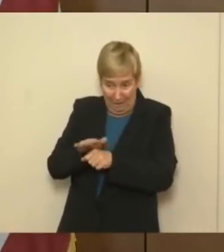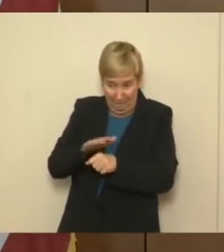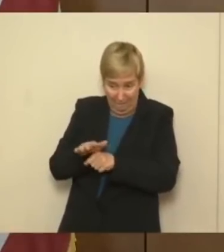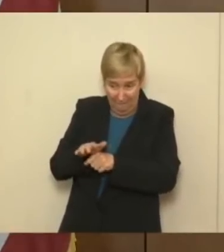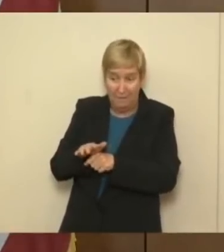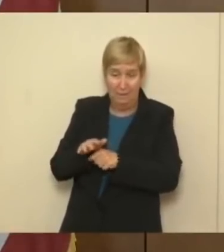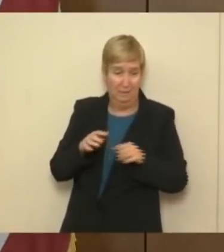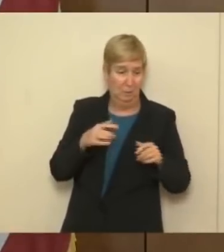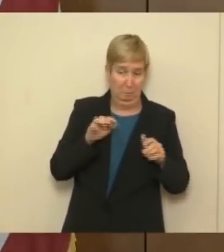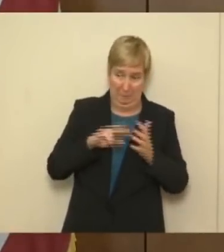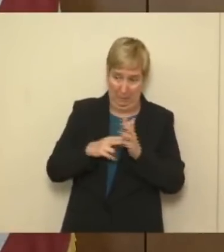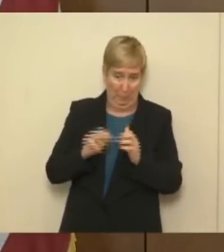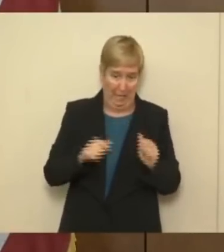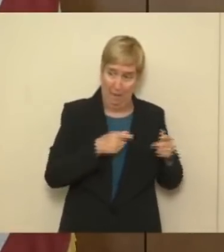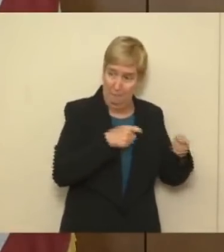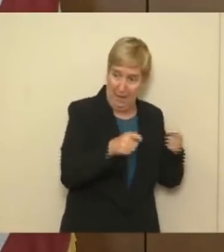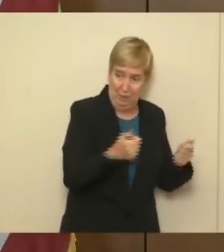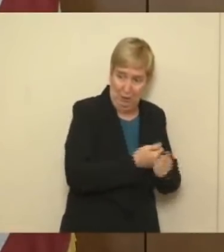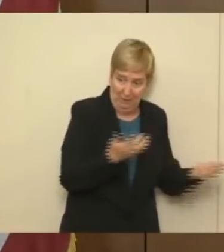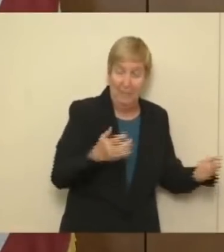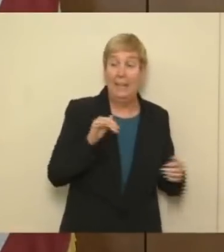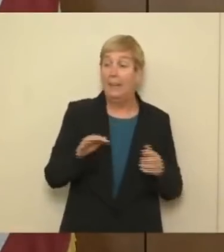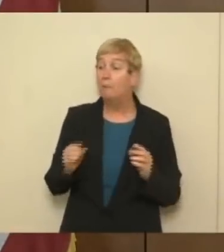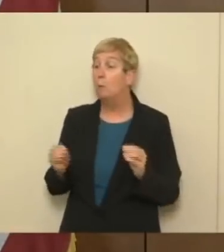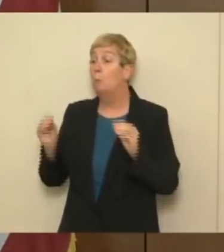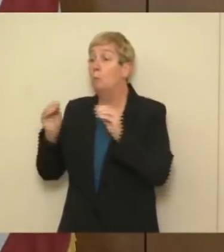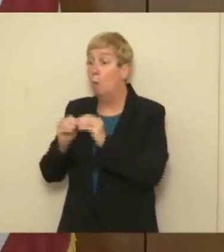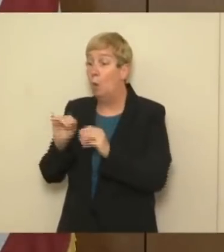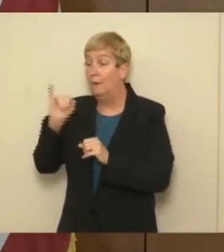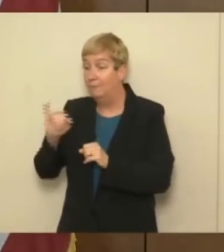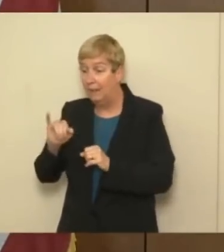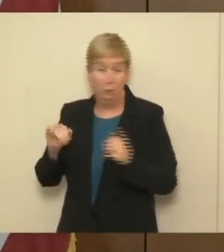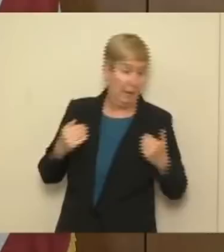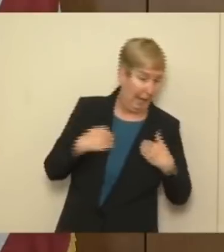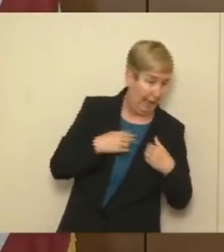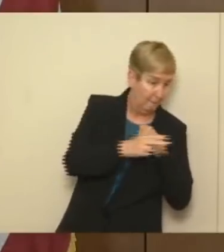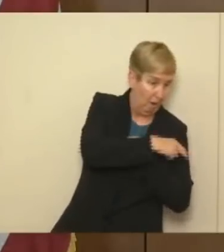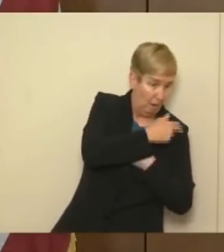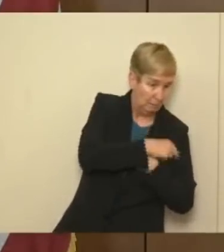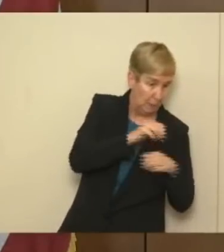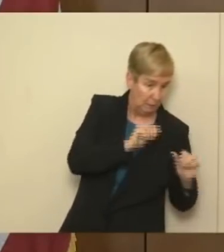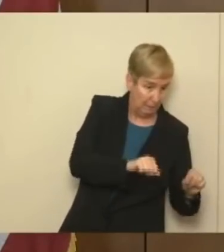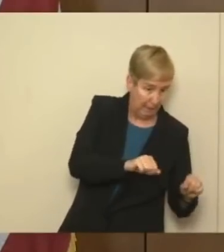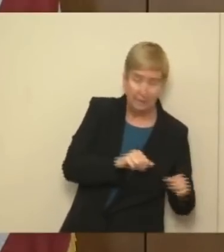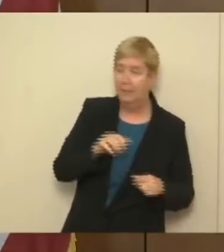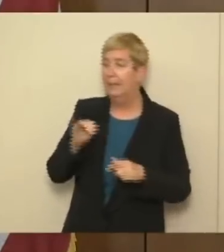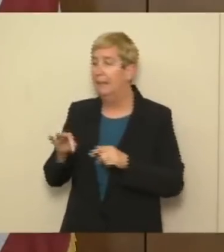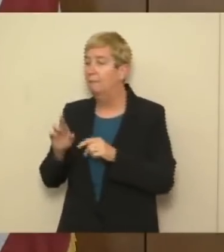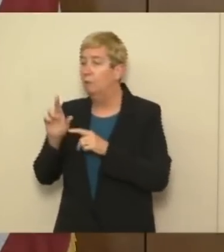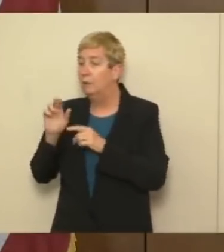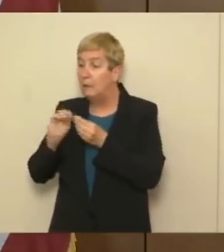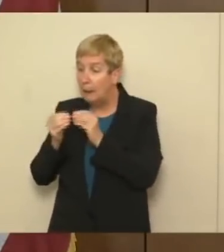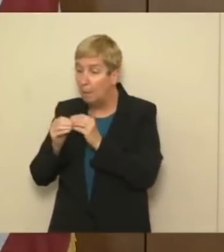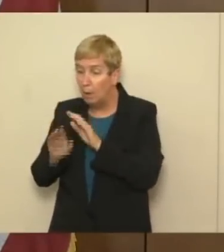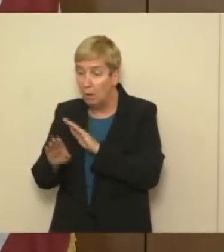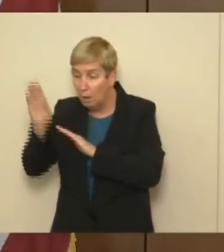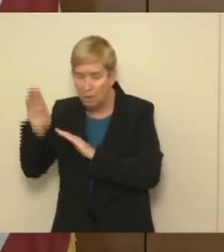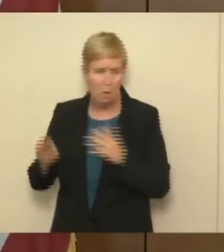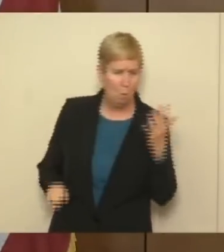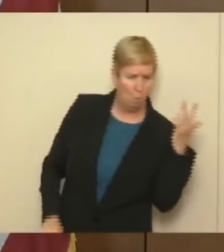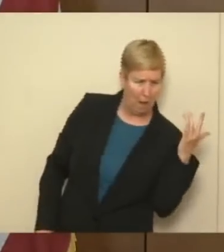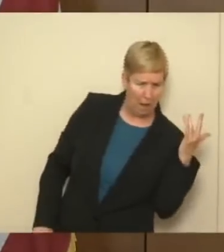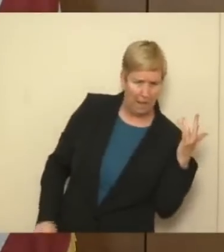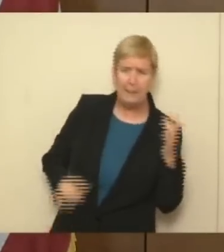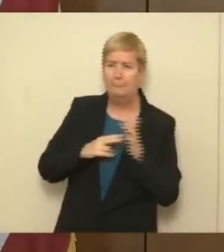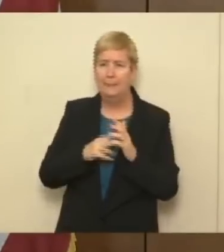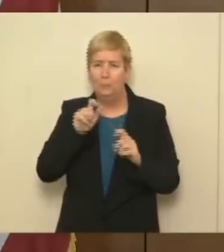So if you have more infection, you better have hospital capacity. If your rate of infection is spreading, you better know why. That means you got to